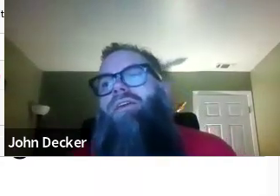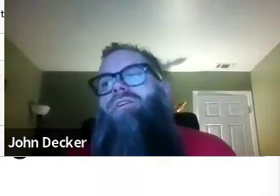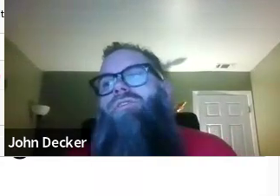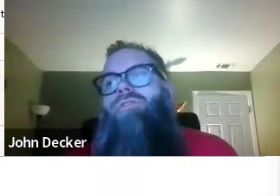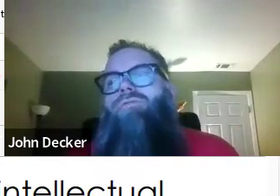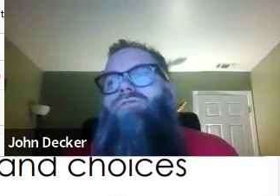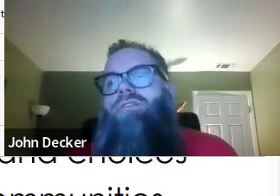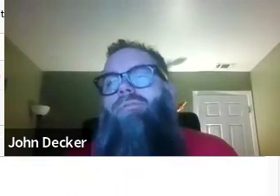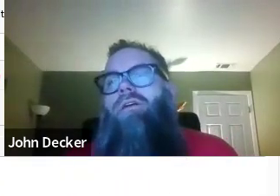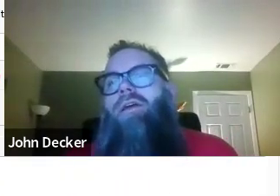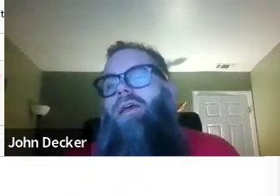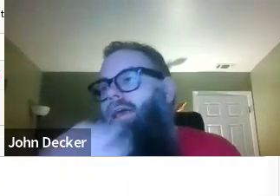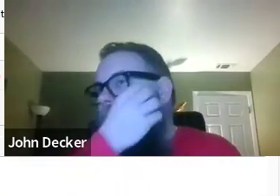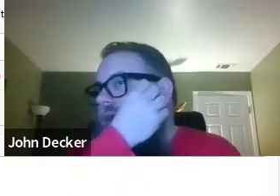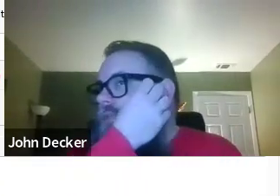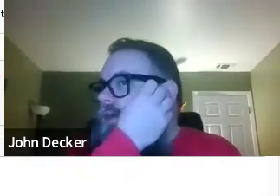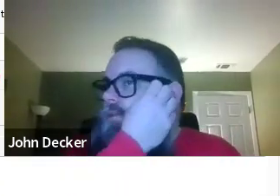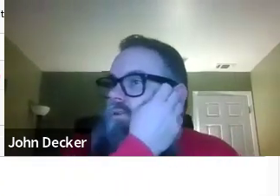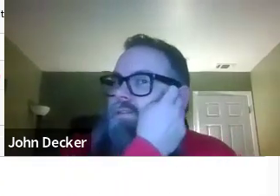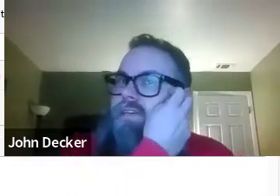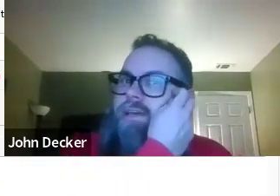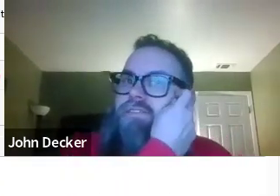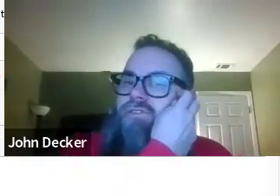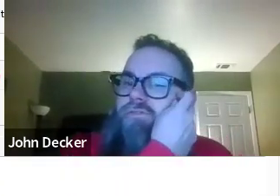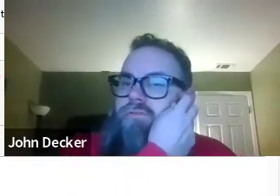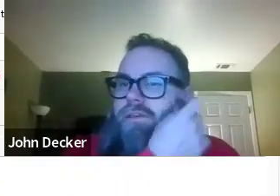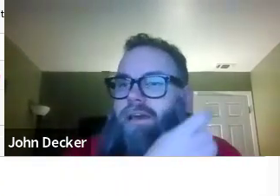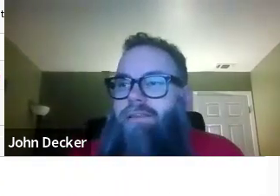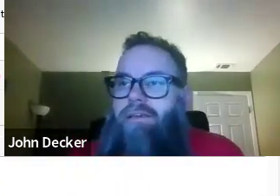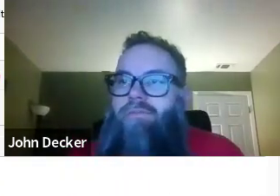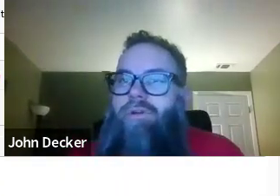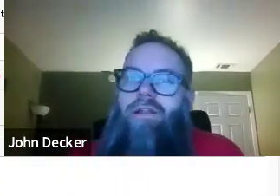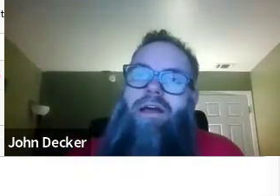is a huge number. And that number is tied